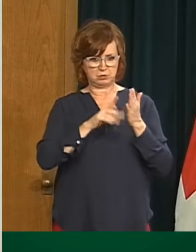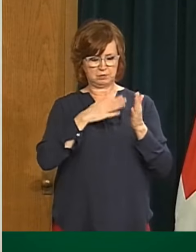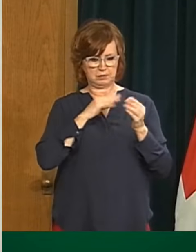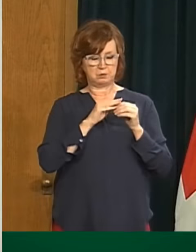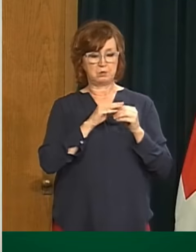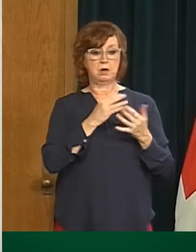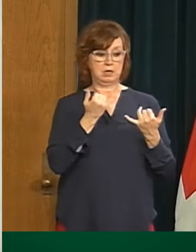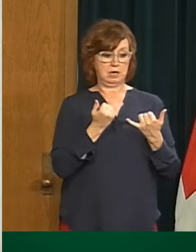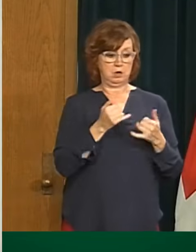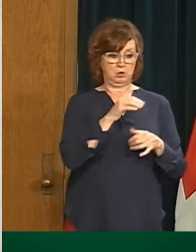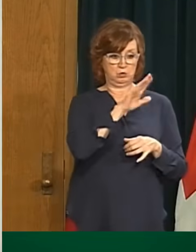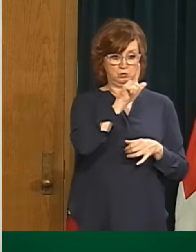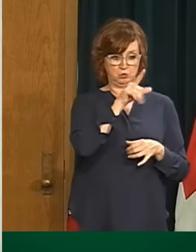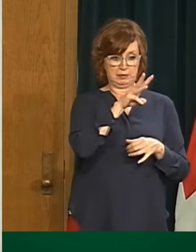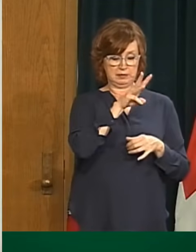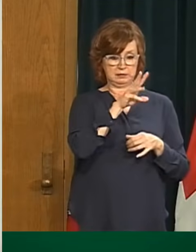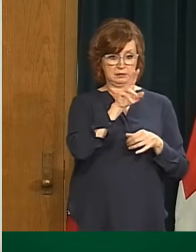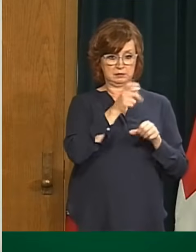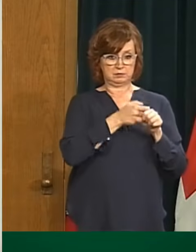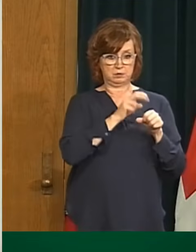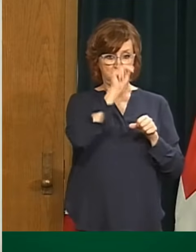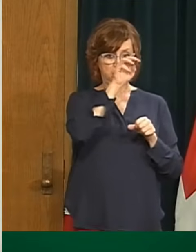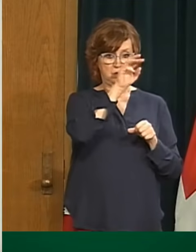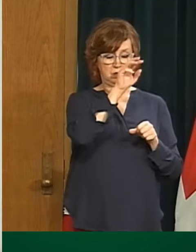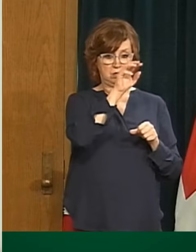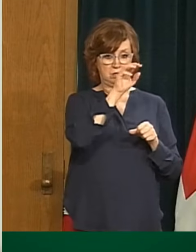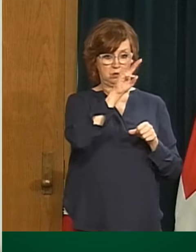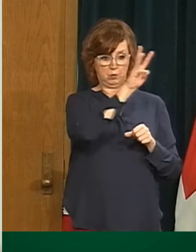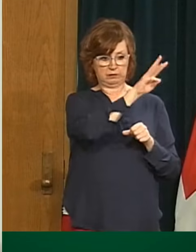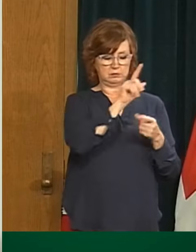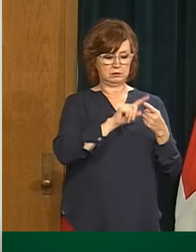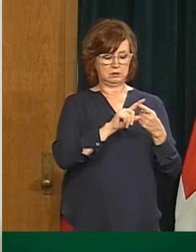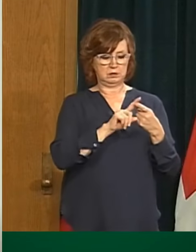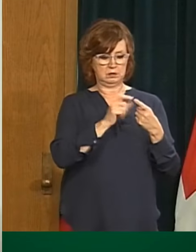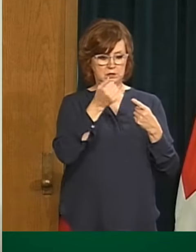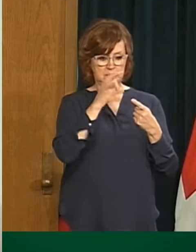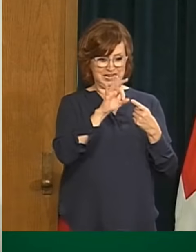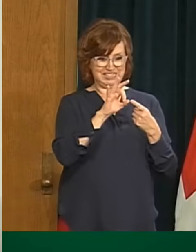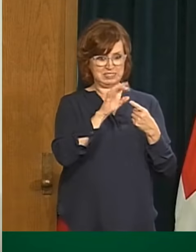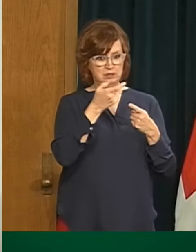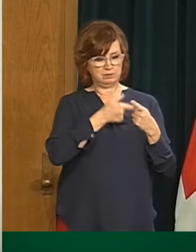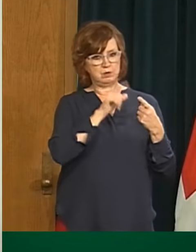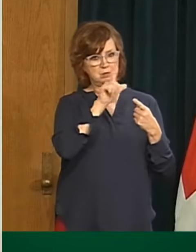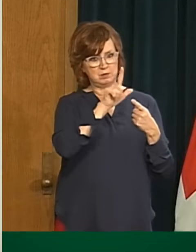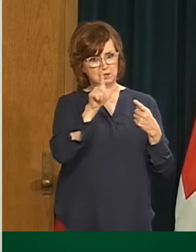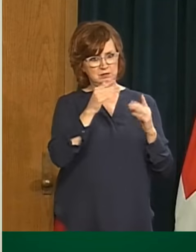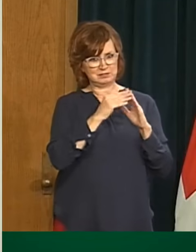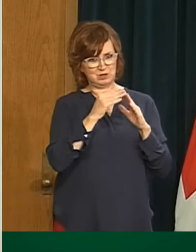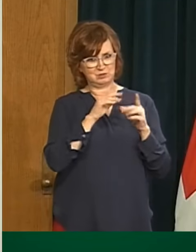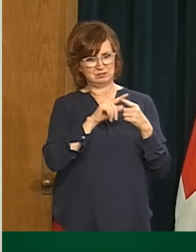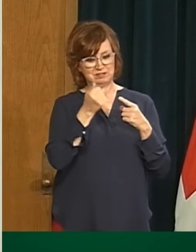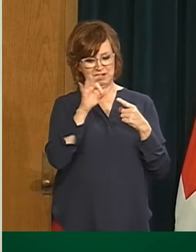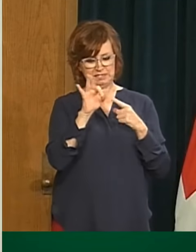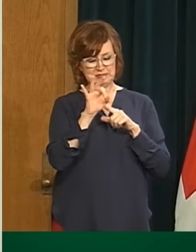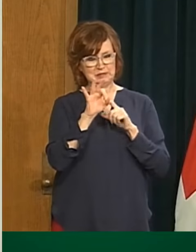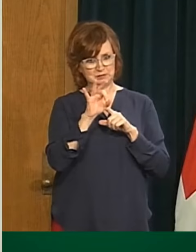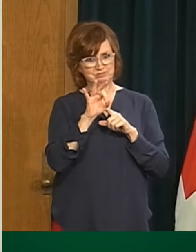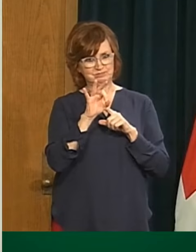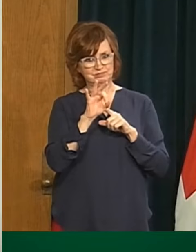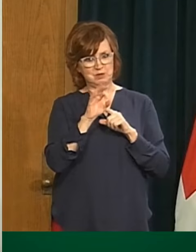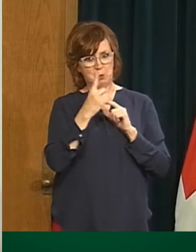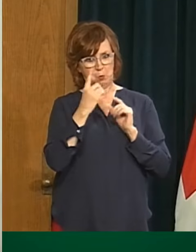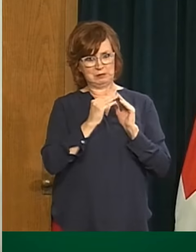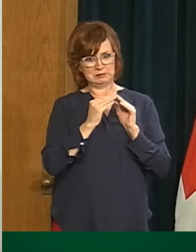out of the 26 cases reported in the north, 19 were from the Loche area, so it's a large number of cases.